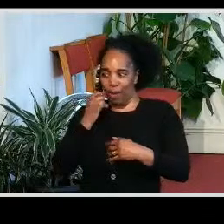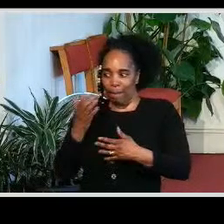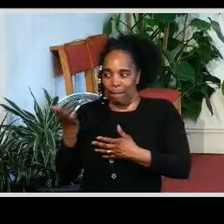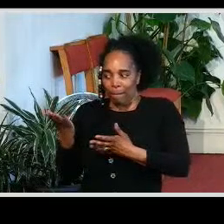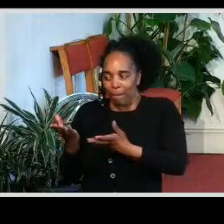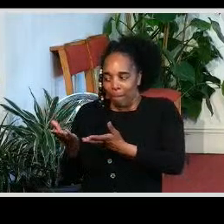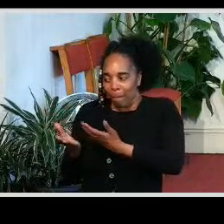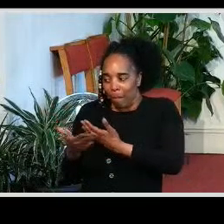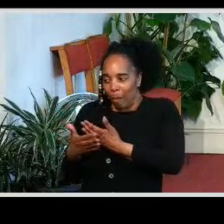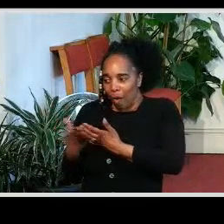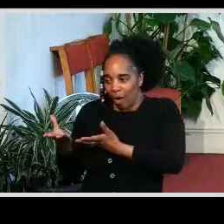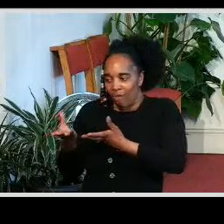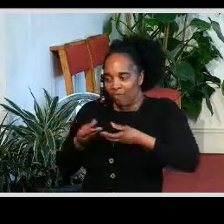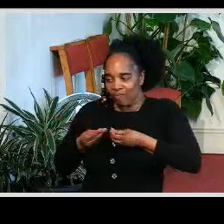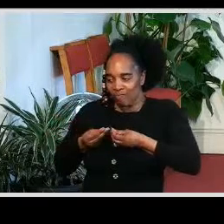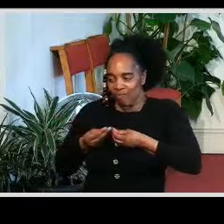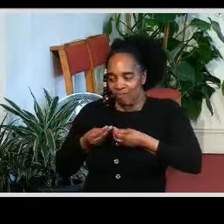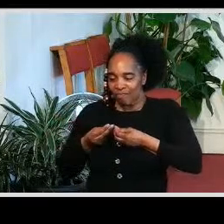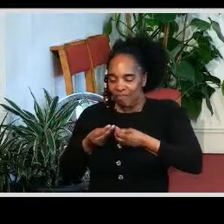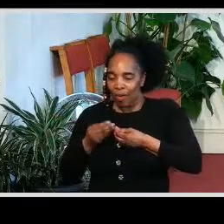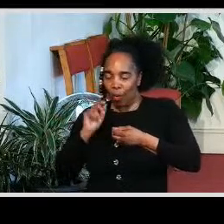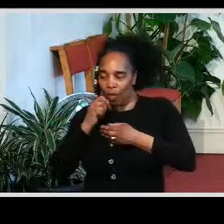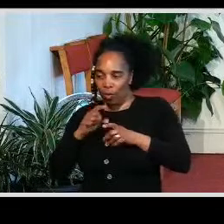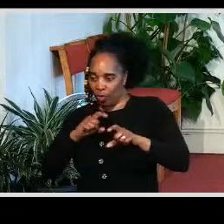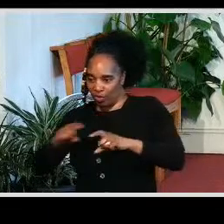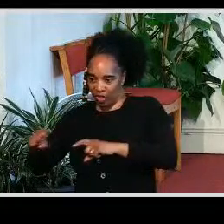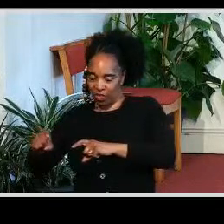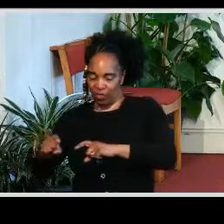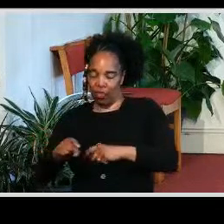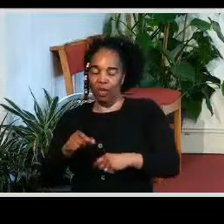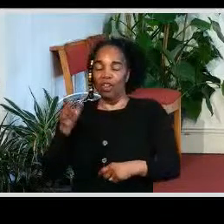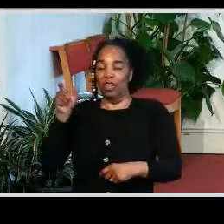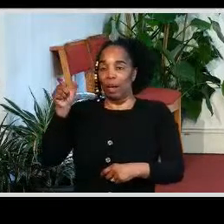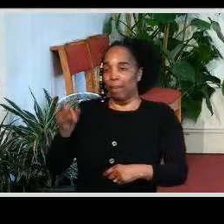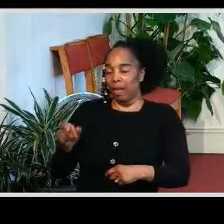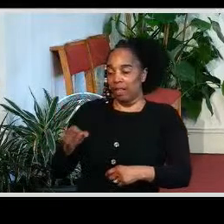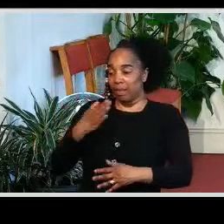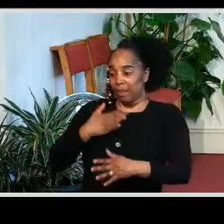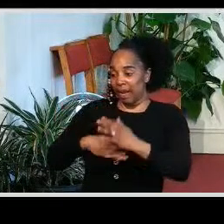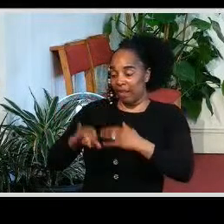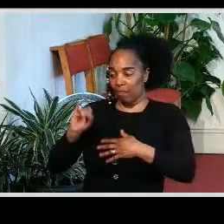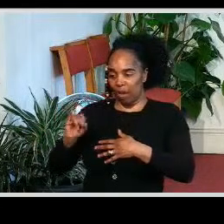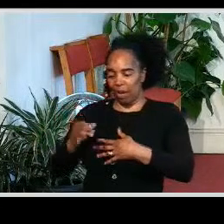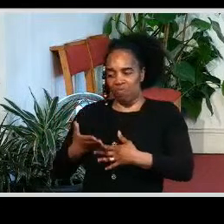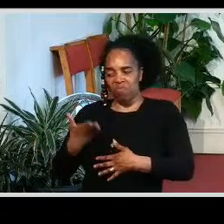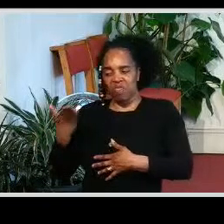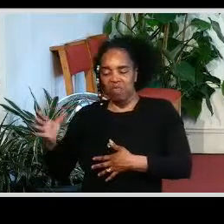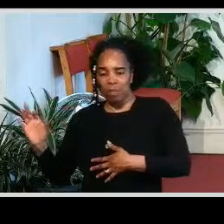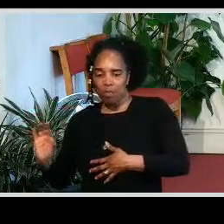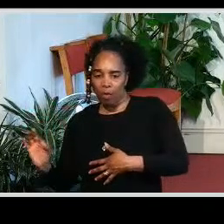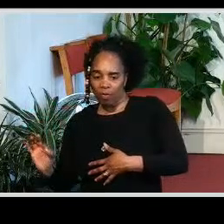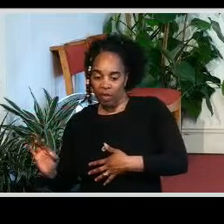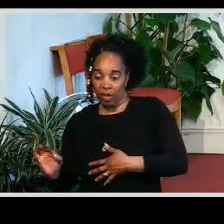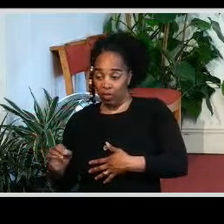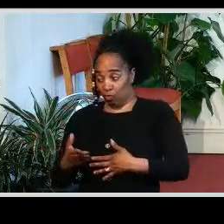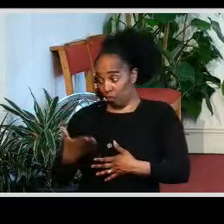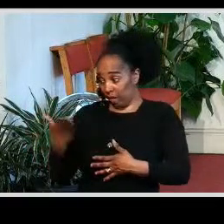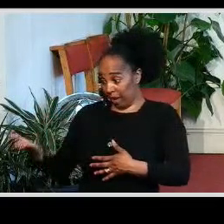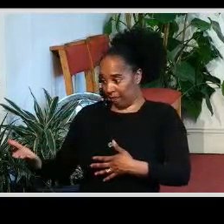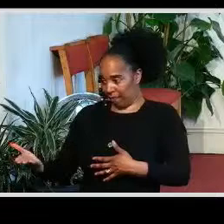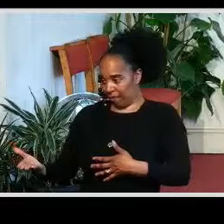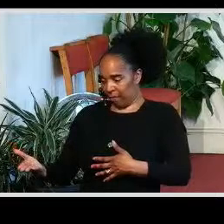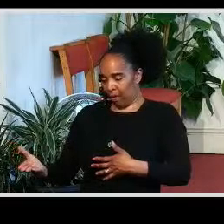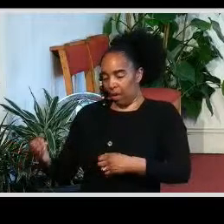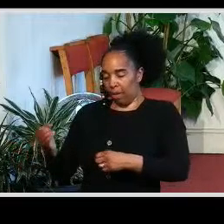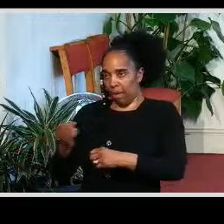that way. Yeah? So when someone behaves badly, you don't reward it. If you end up rewarding it, then you're making a rod for your